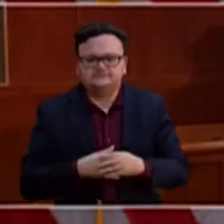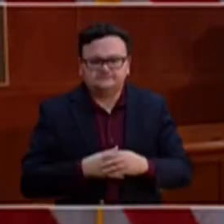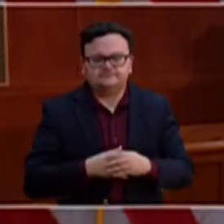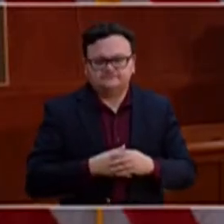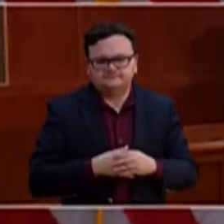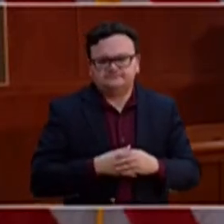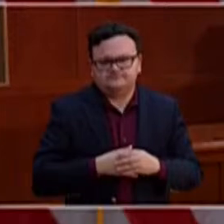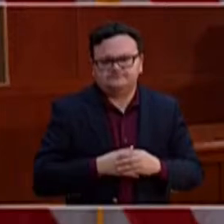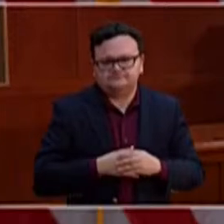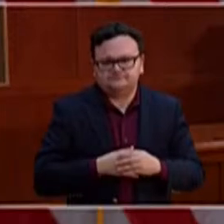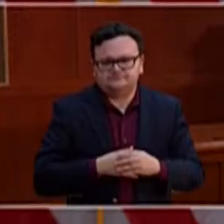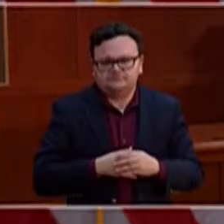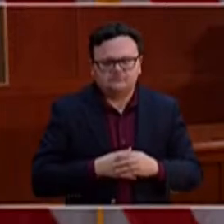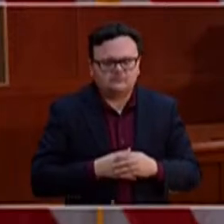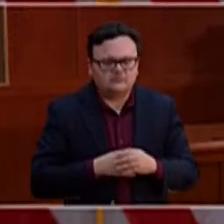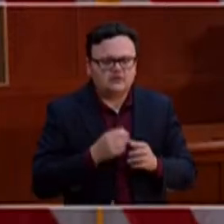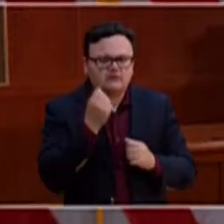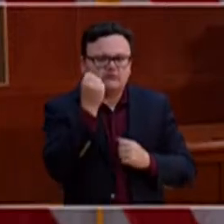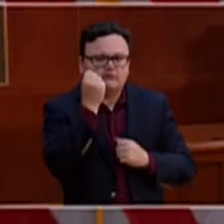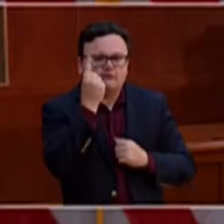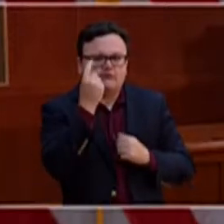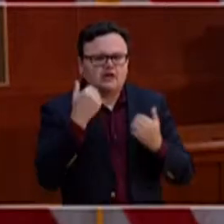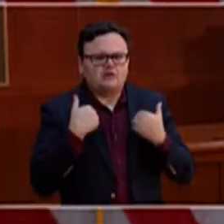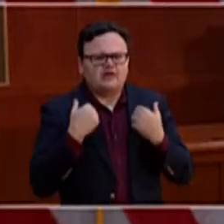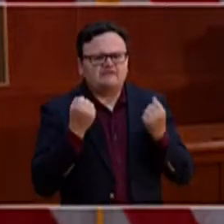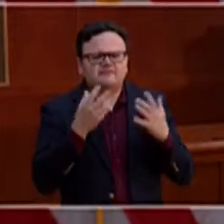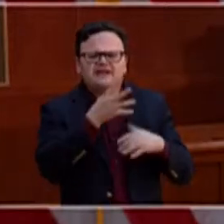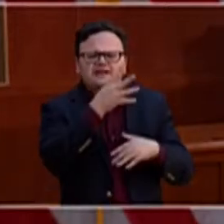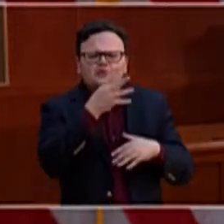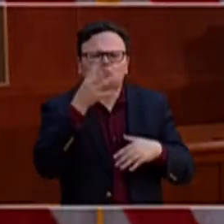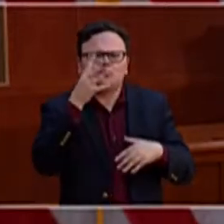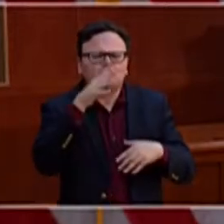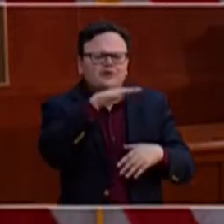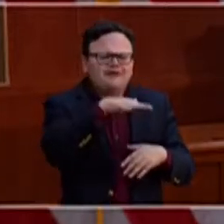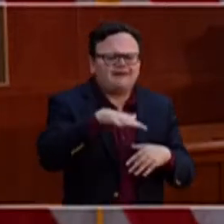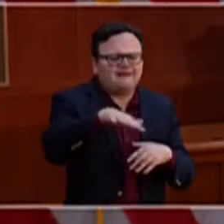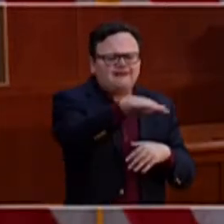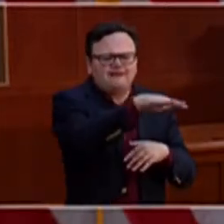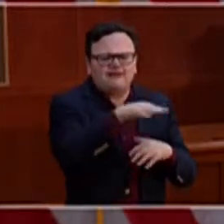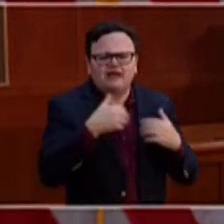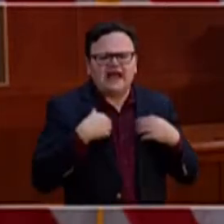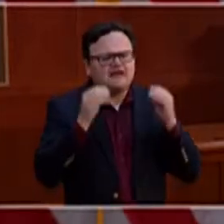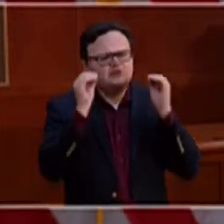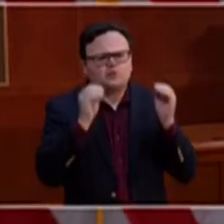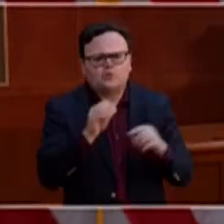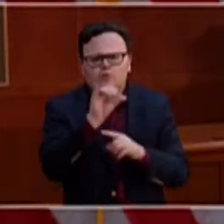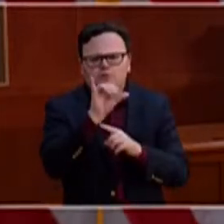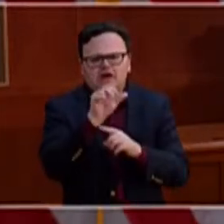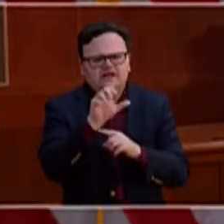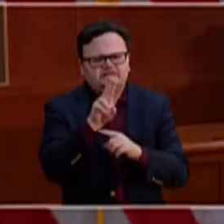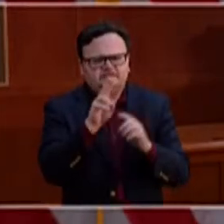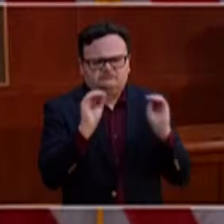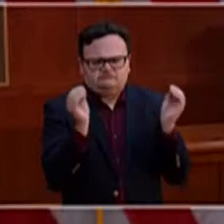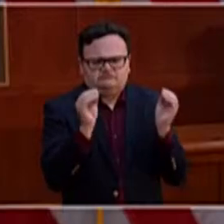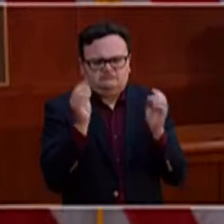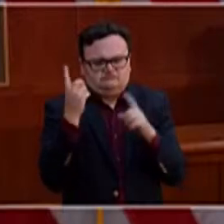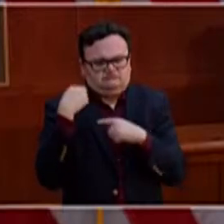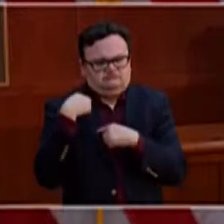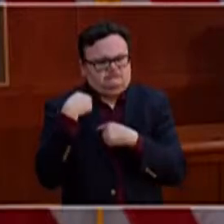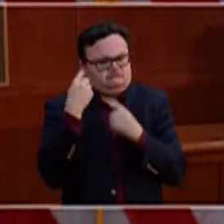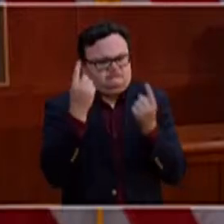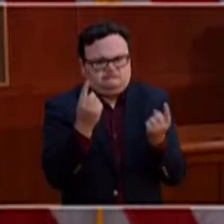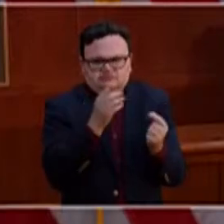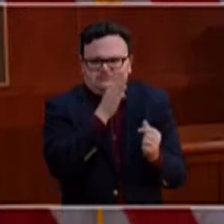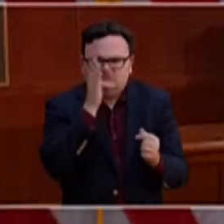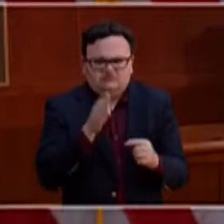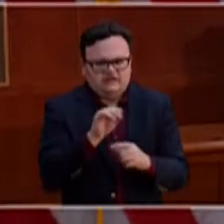just understand we have a lot of rural communities and hospitals that have zero ICU capacity. Under any circumstances, they just don't have them. And if